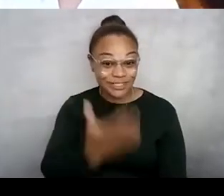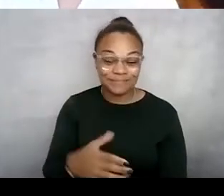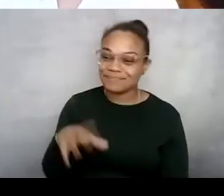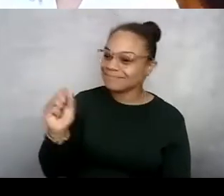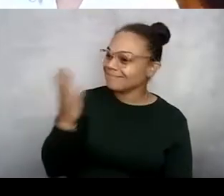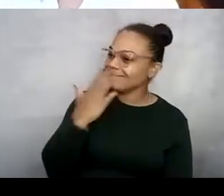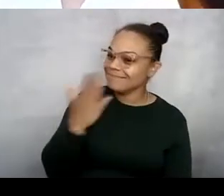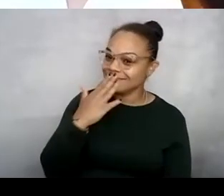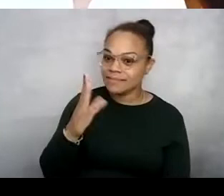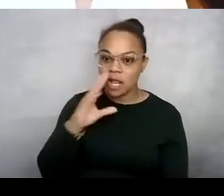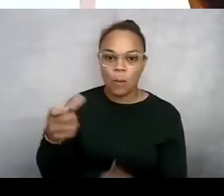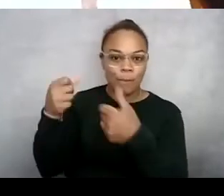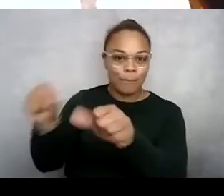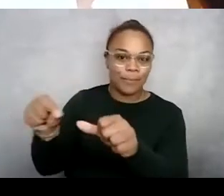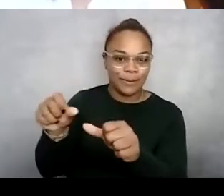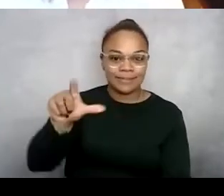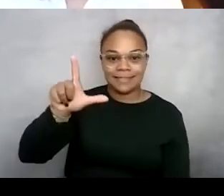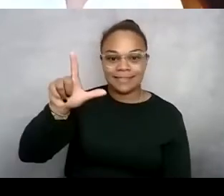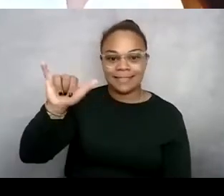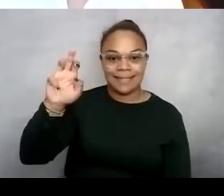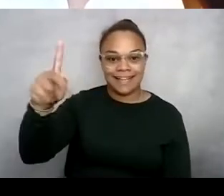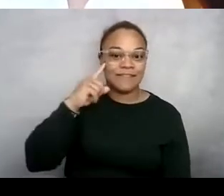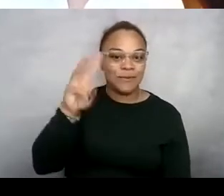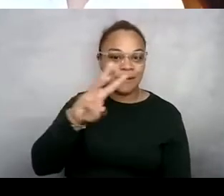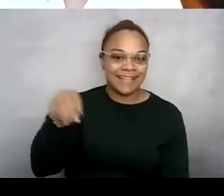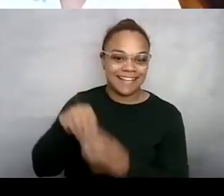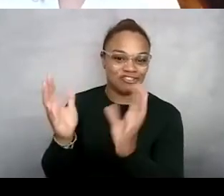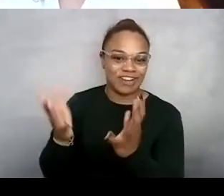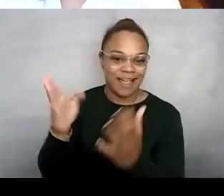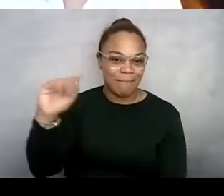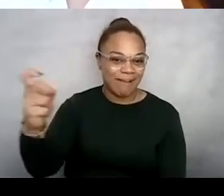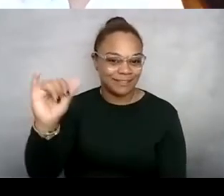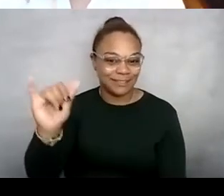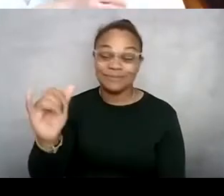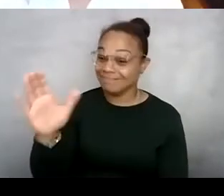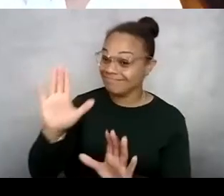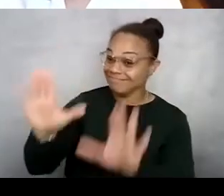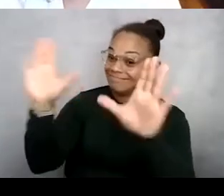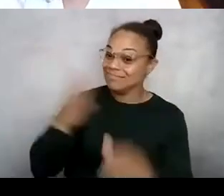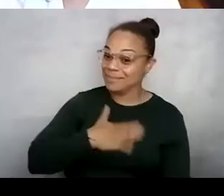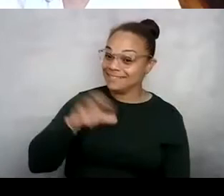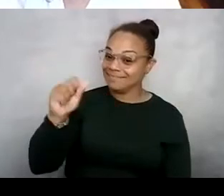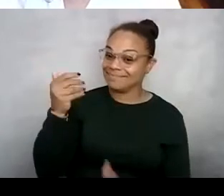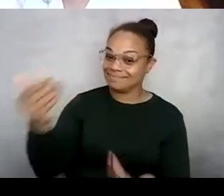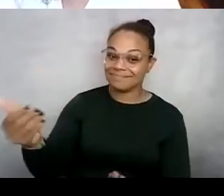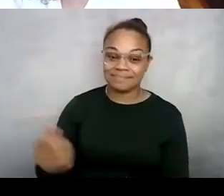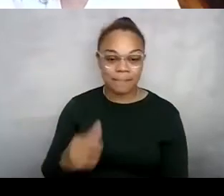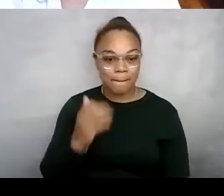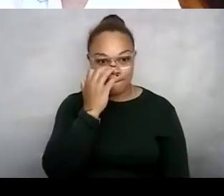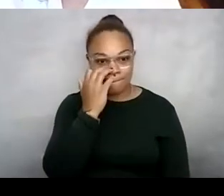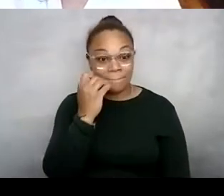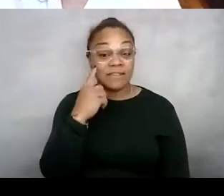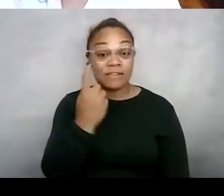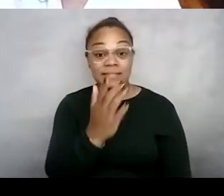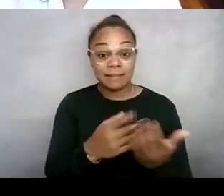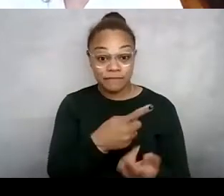put the website links into the chat box for everybody. Excellent. Please do. Thank you. To those of you who are in the room with us,